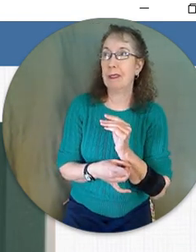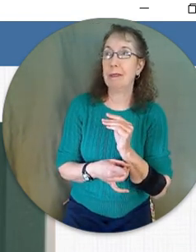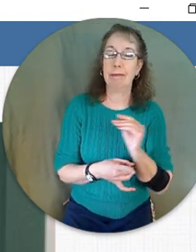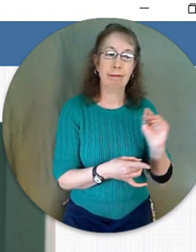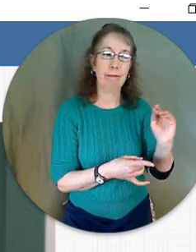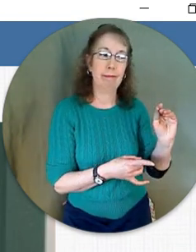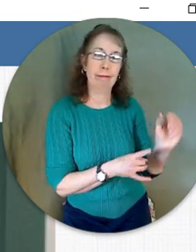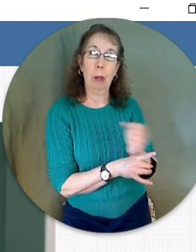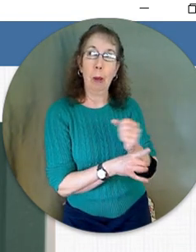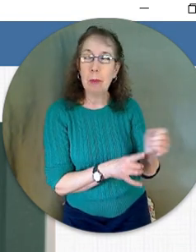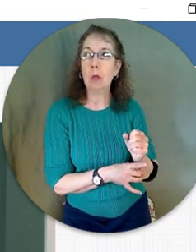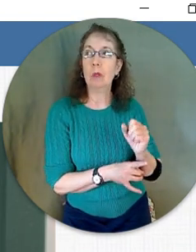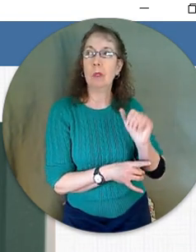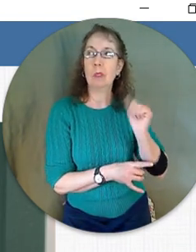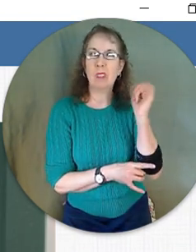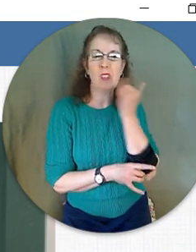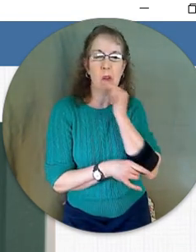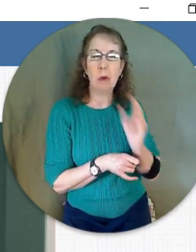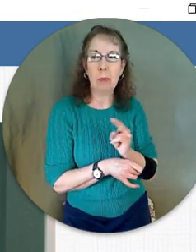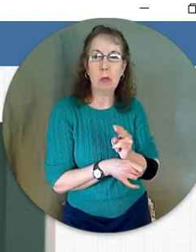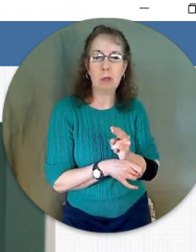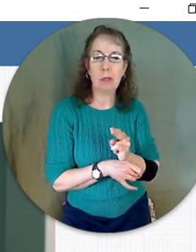the abuser in some relationships.